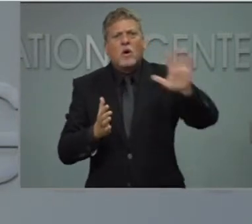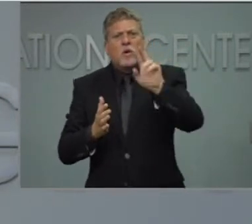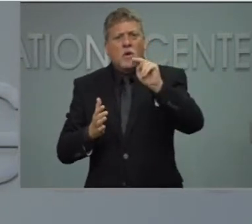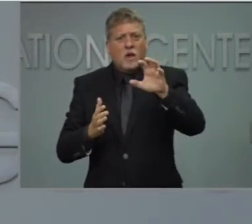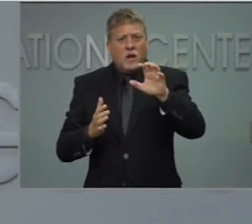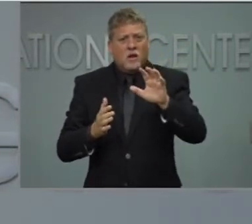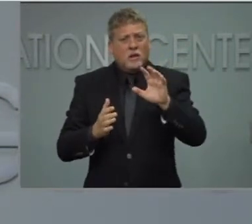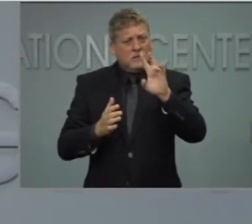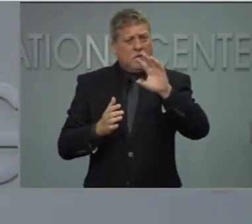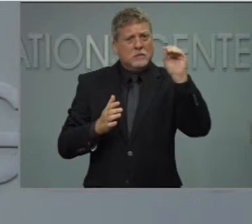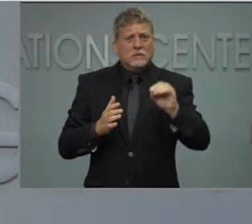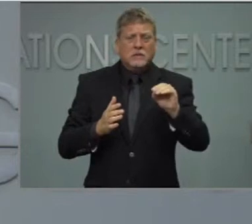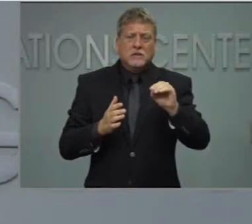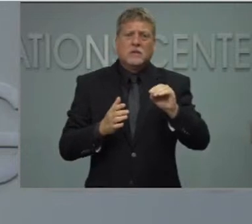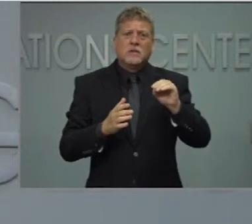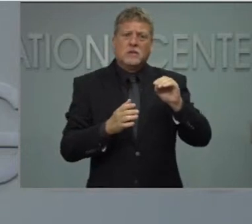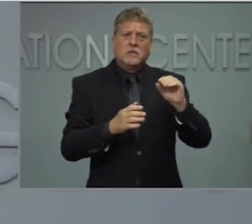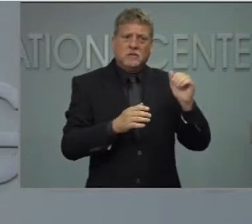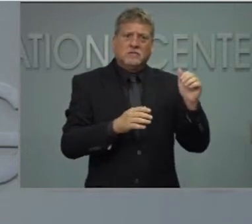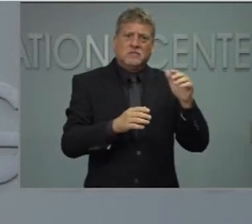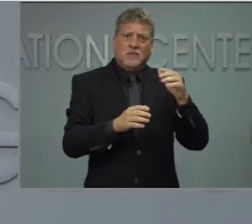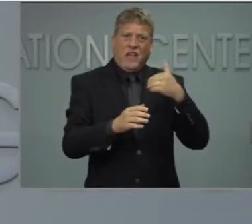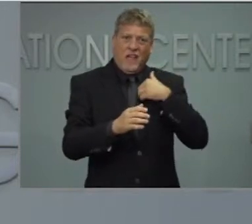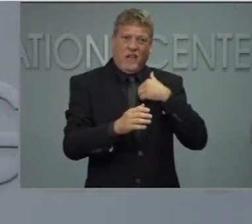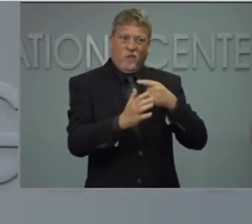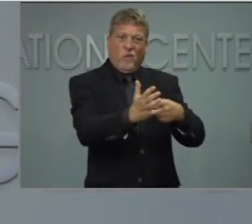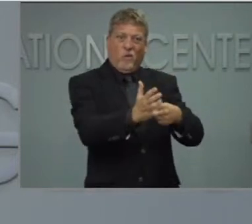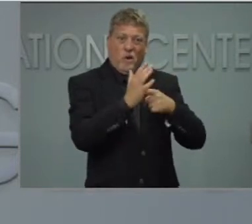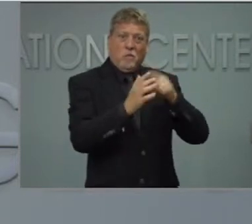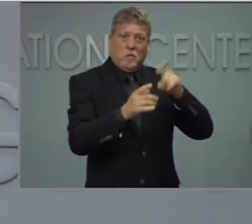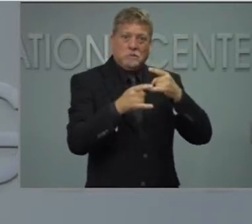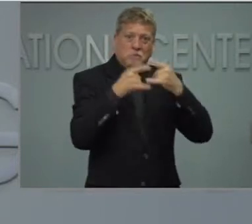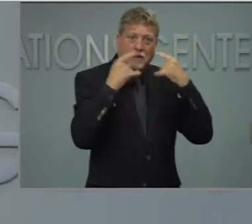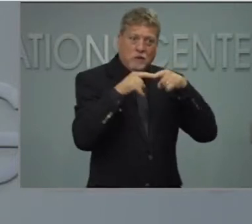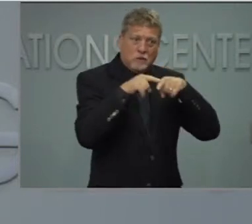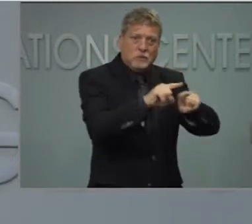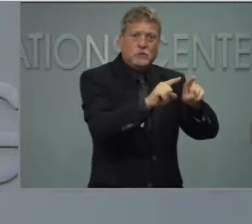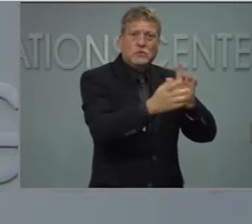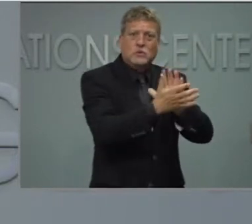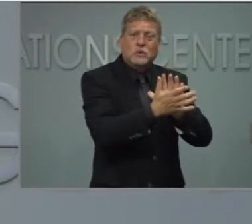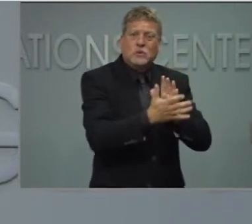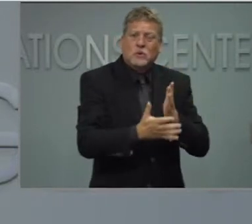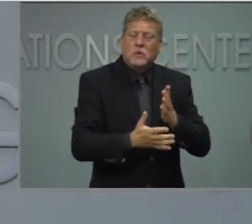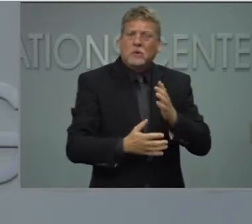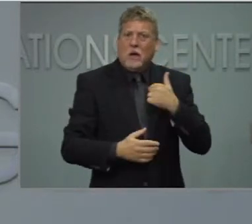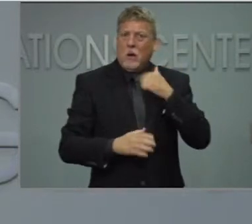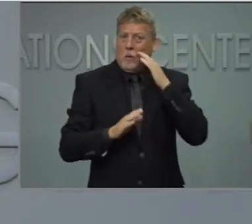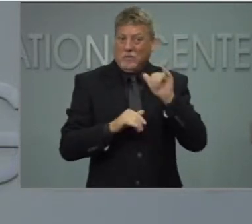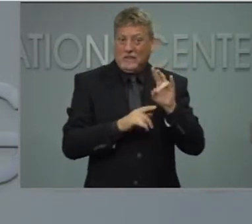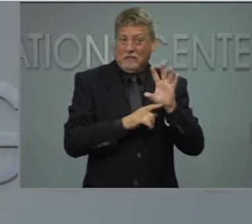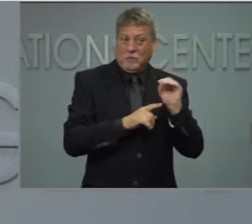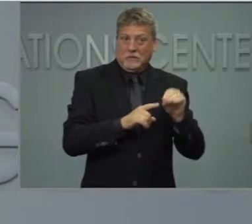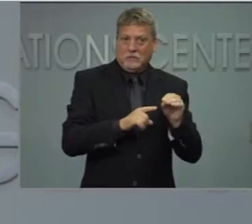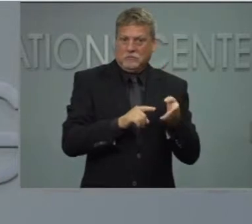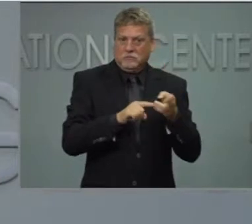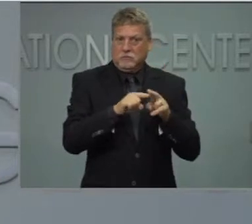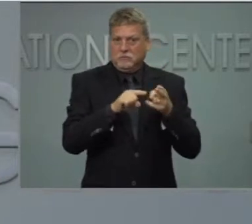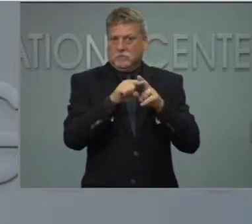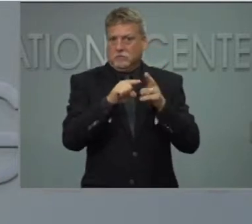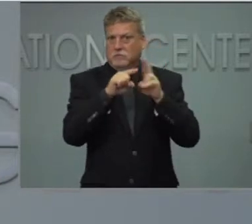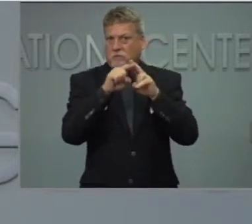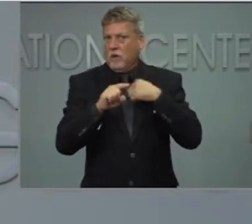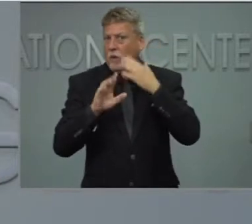right now are covered by a mandatory mask mandate. We hope that that continues to rise, and